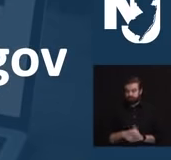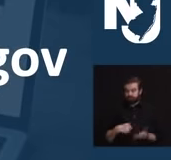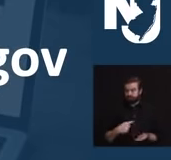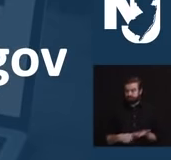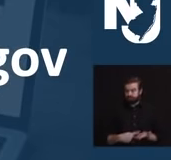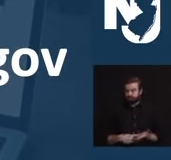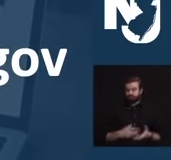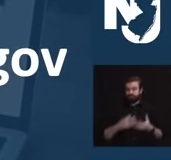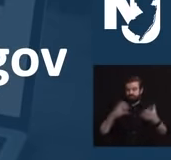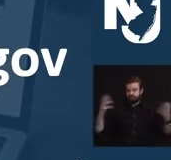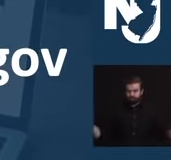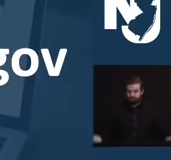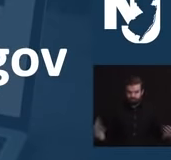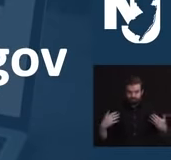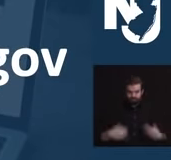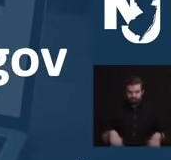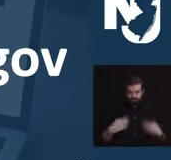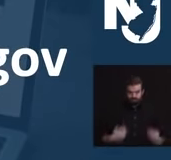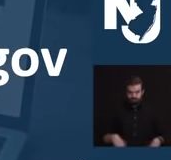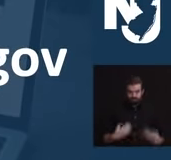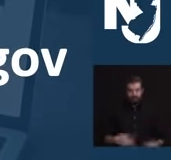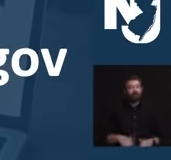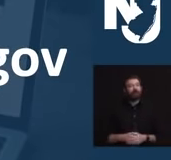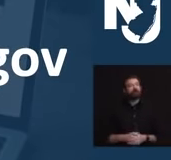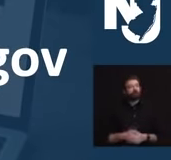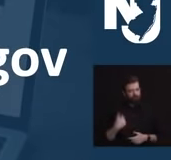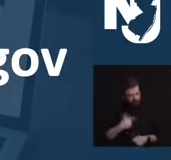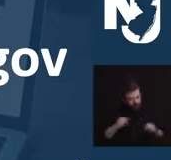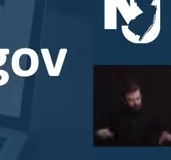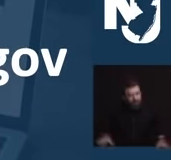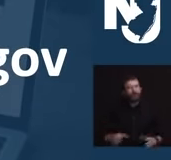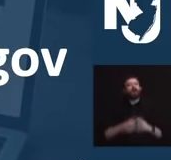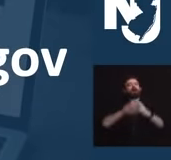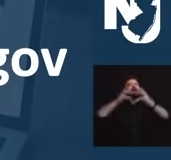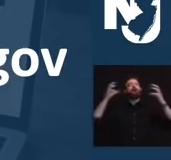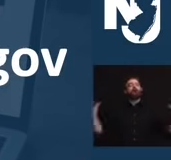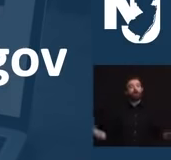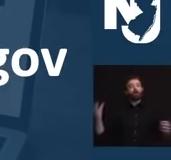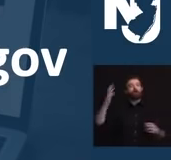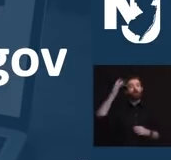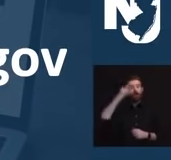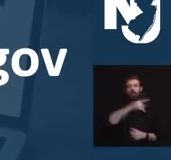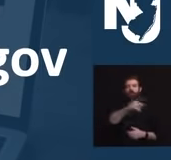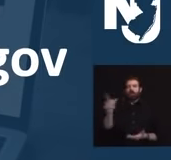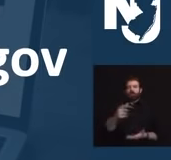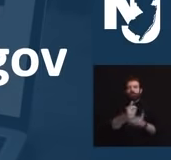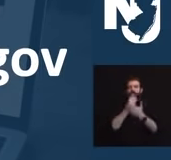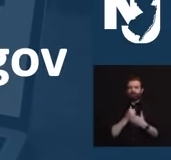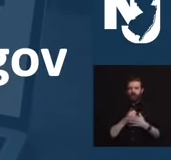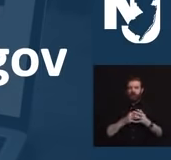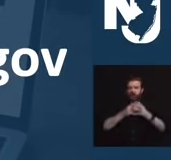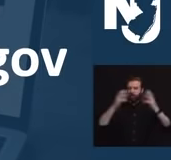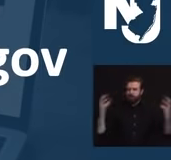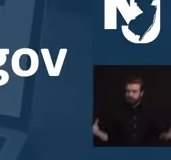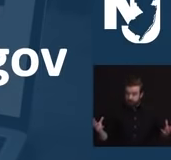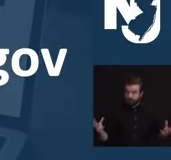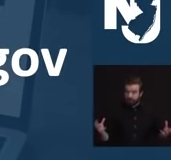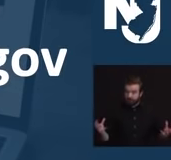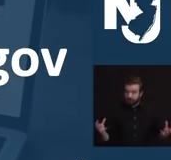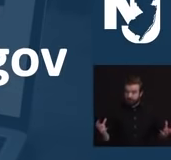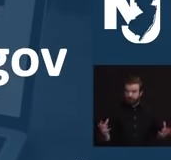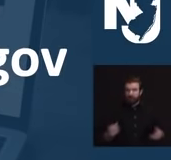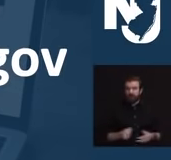much at this time is because you all have done so much over the past year plus to help us crush the curves and position